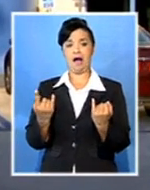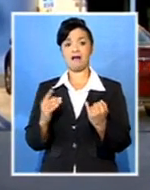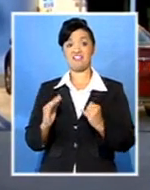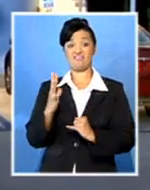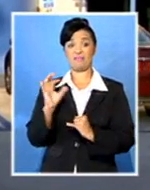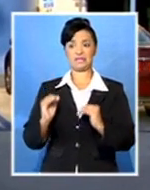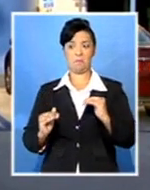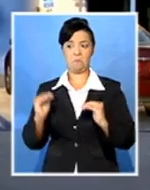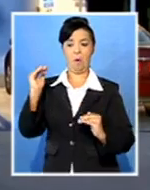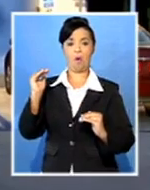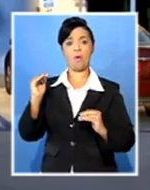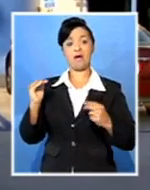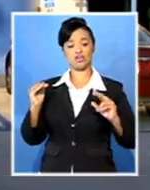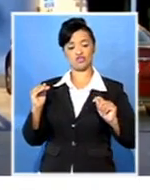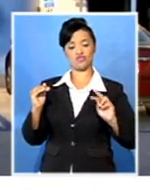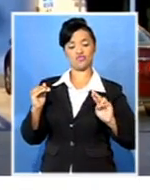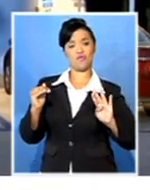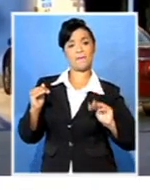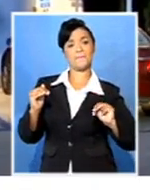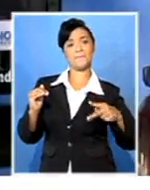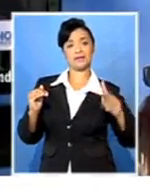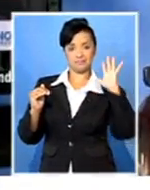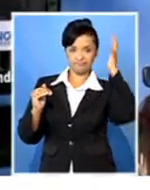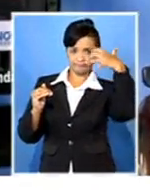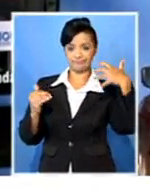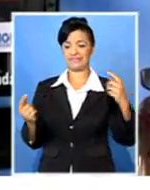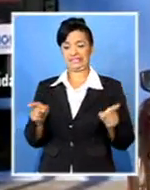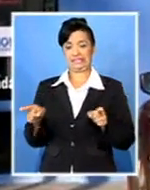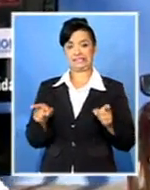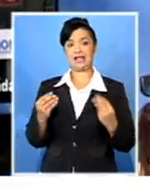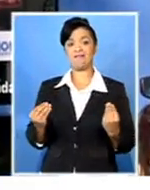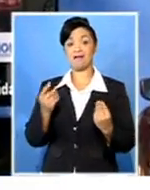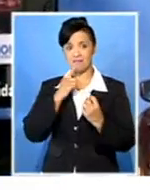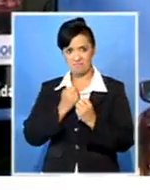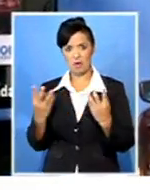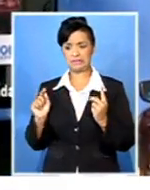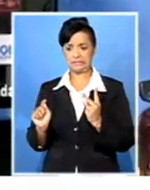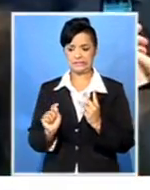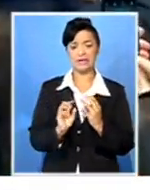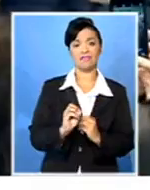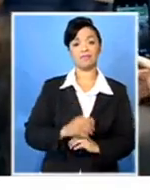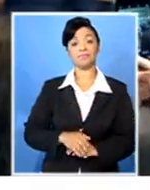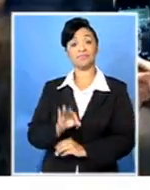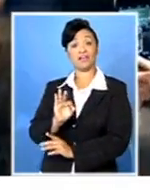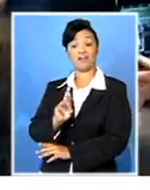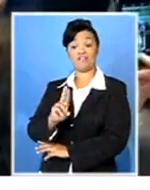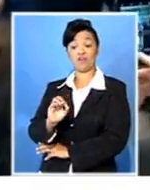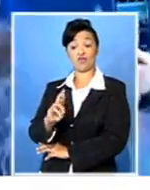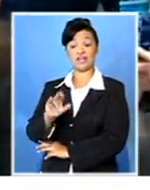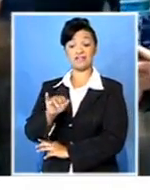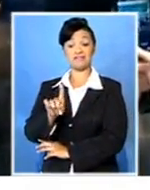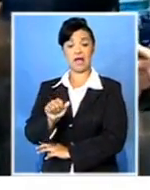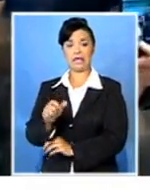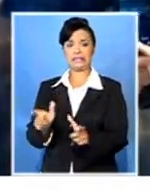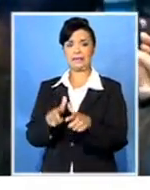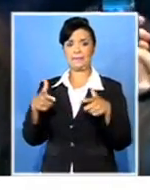lead over Republican Donald Trump in most of the national polls that have been taken. Swing state Florida, with